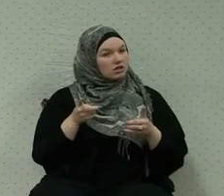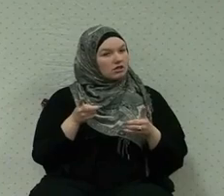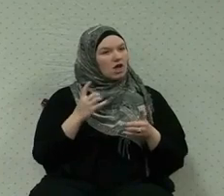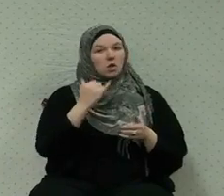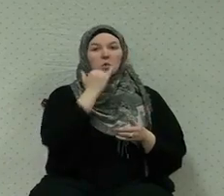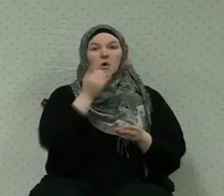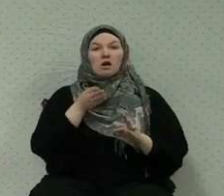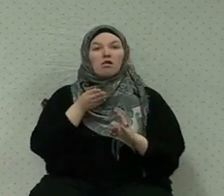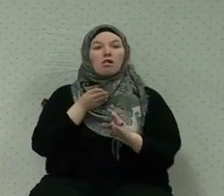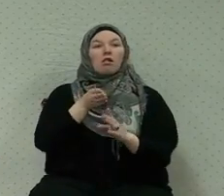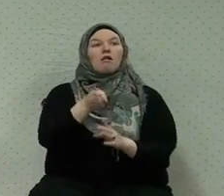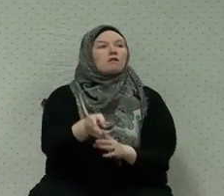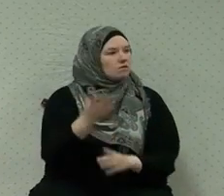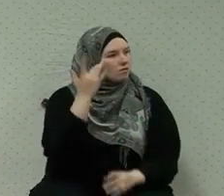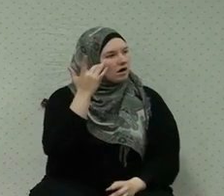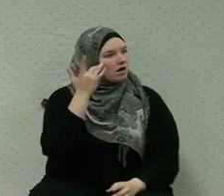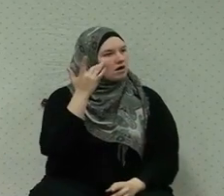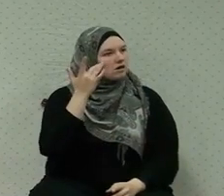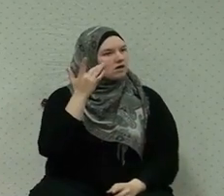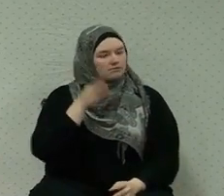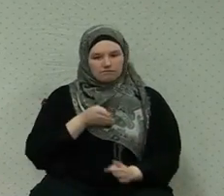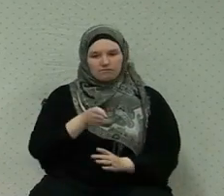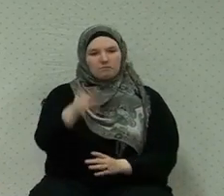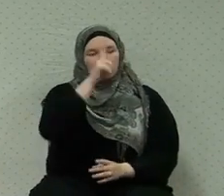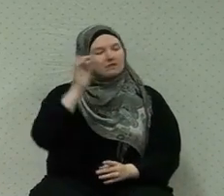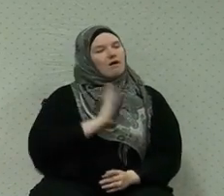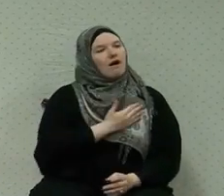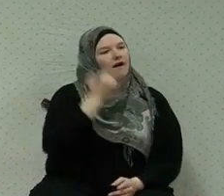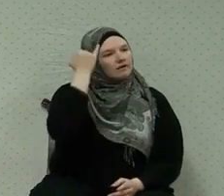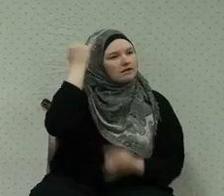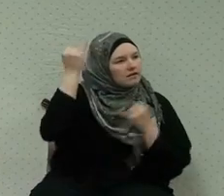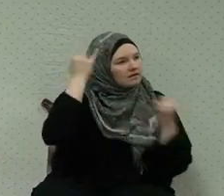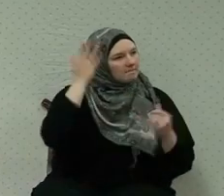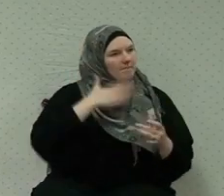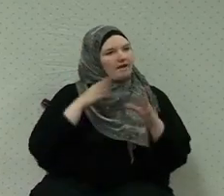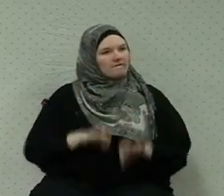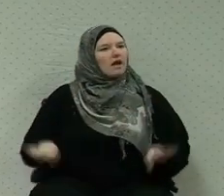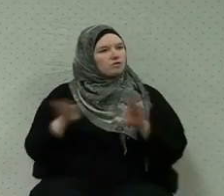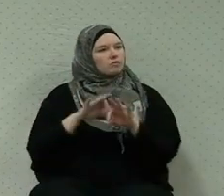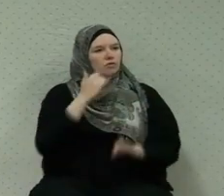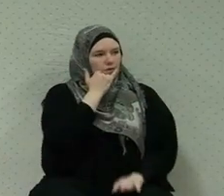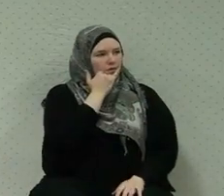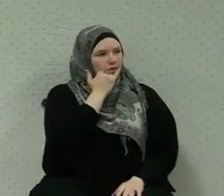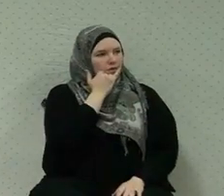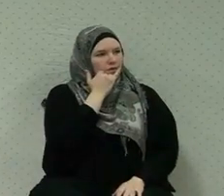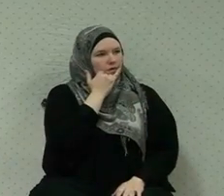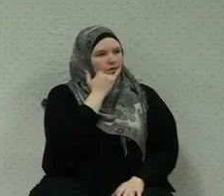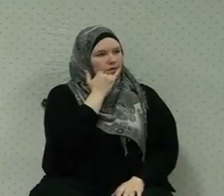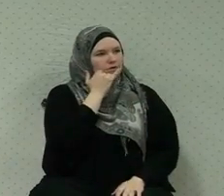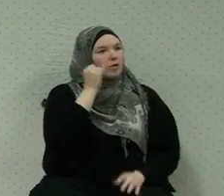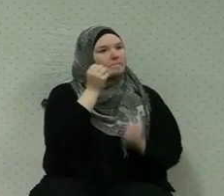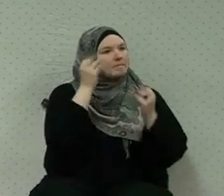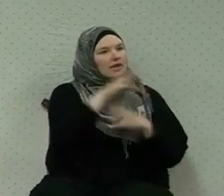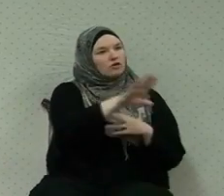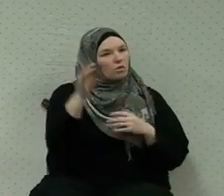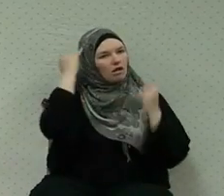wrong-headed, it is because our ideas and our values are wrong. So we keep